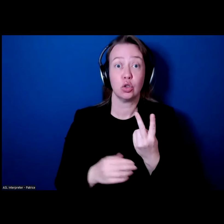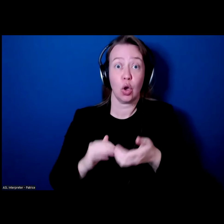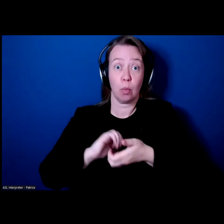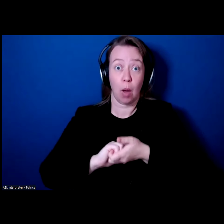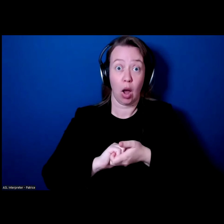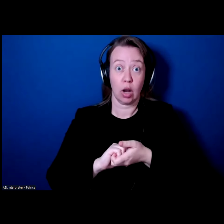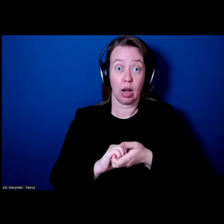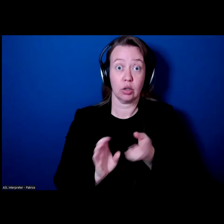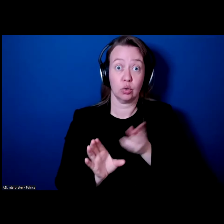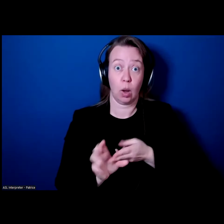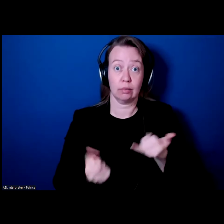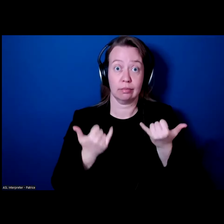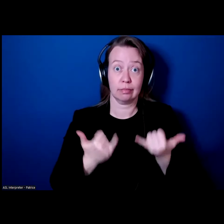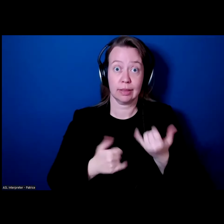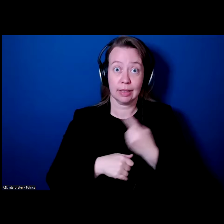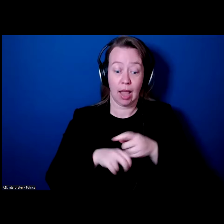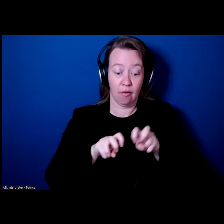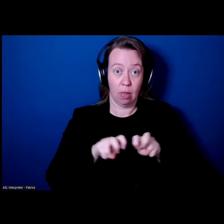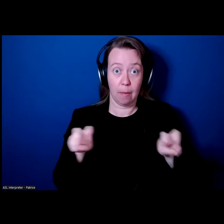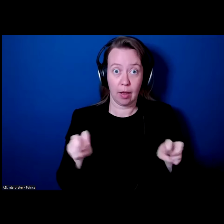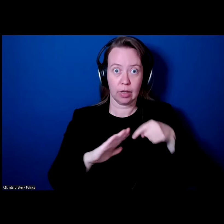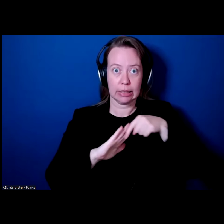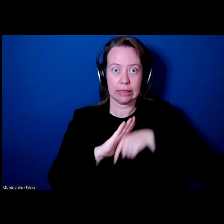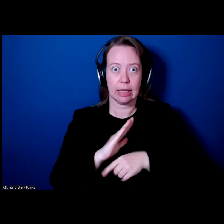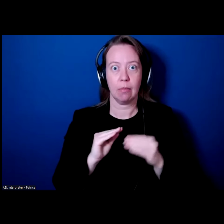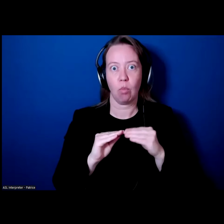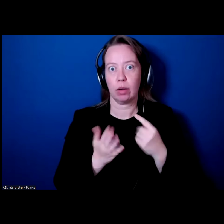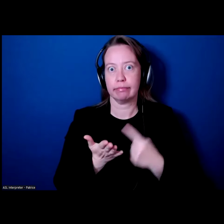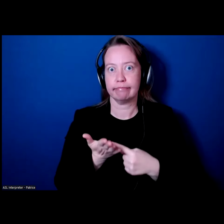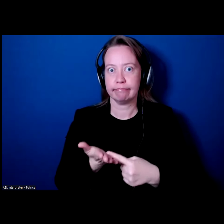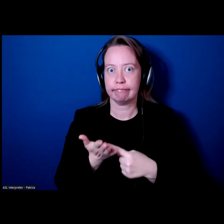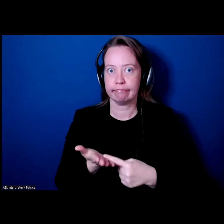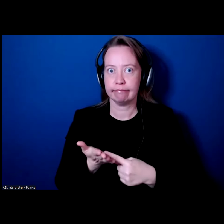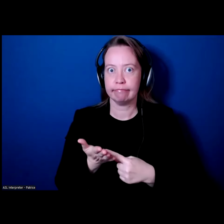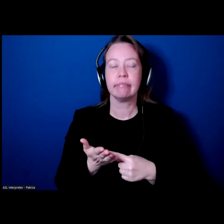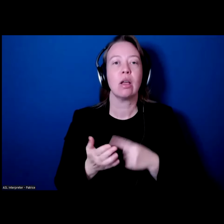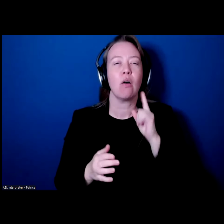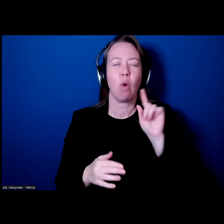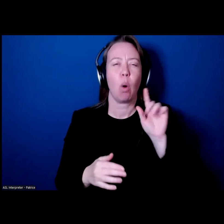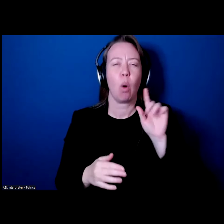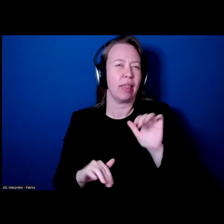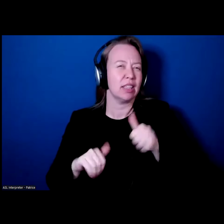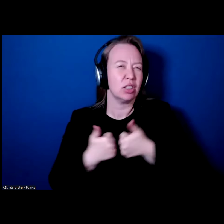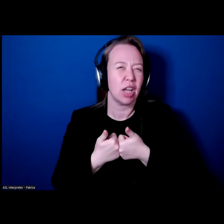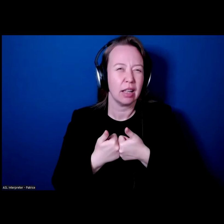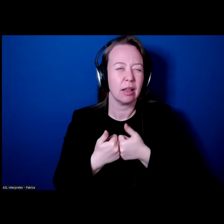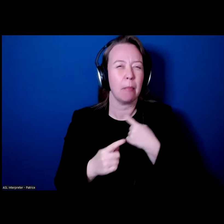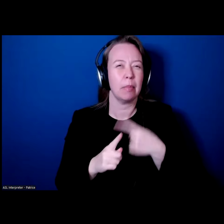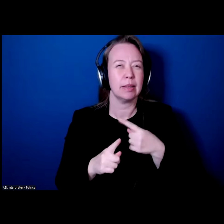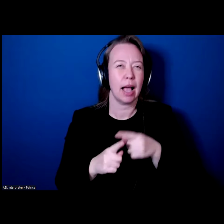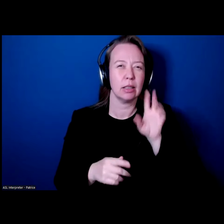are joining us today for the panel to have a deeper discussion on the direct care workforce challenges, the emerging trends, and the work